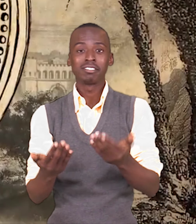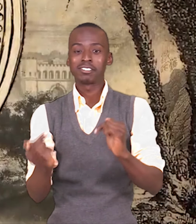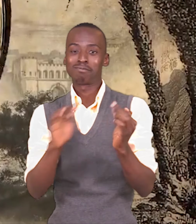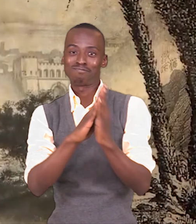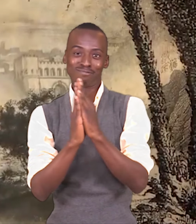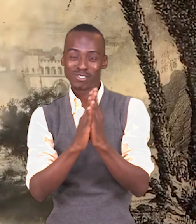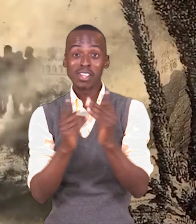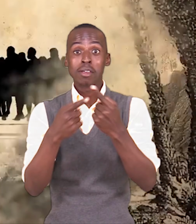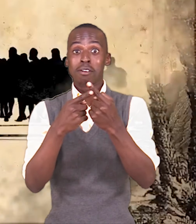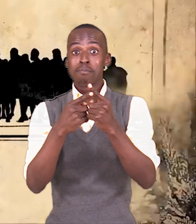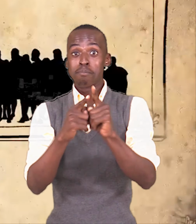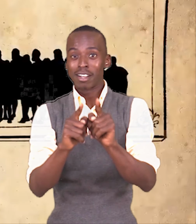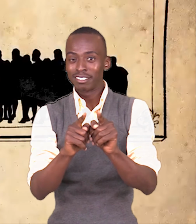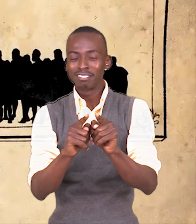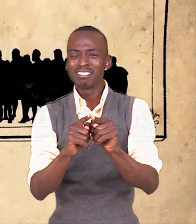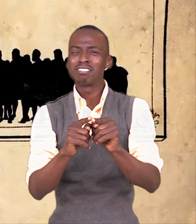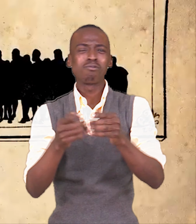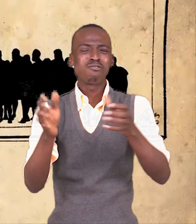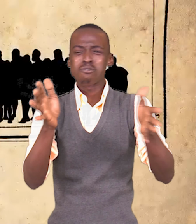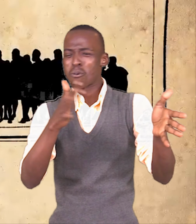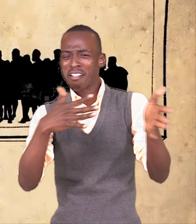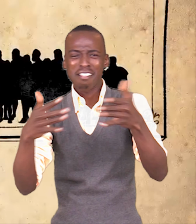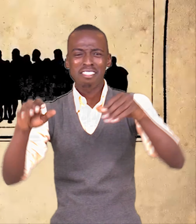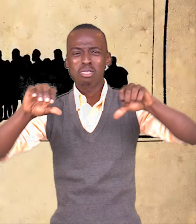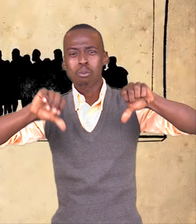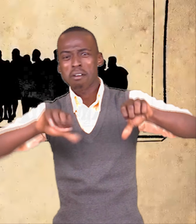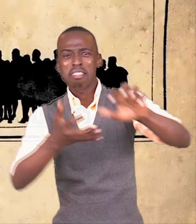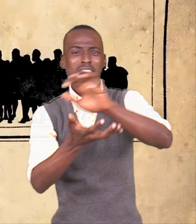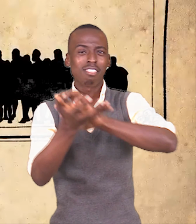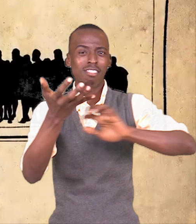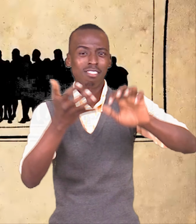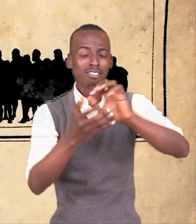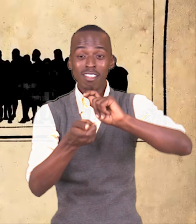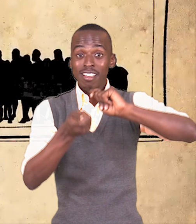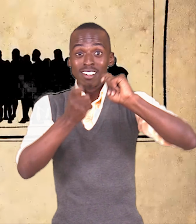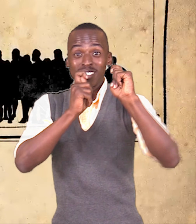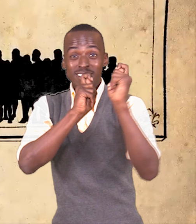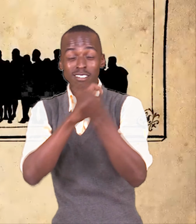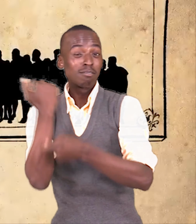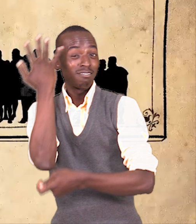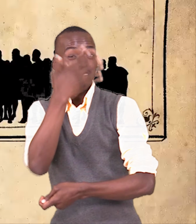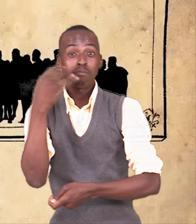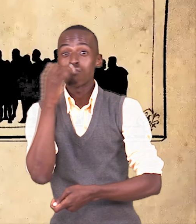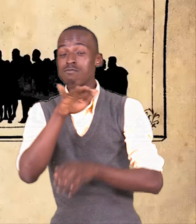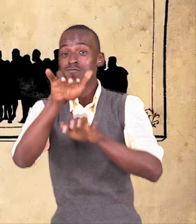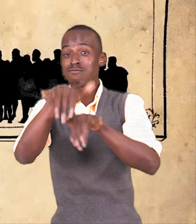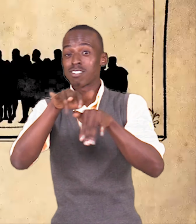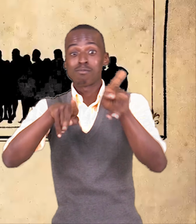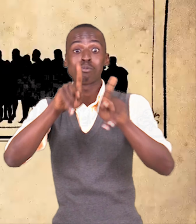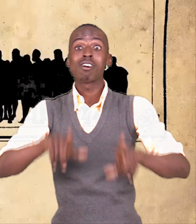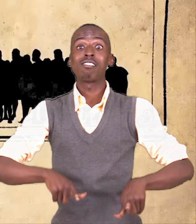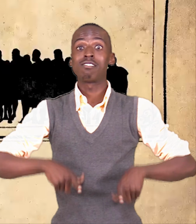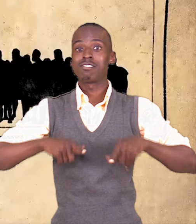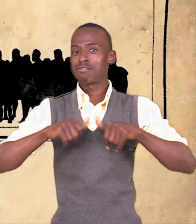blessing. So basically, God is trying to restore humanity back to the goodness of the garden and to his original intentions for the world.